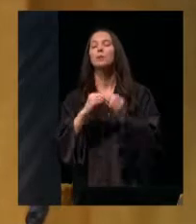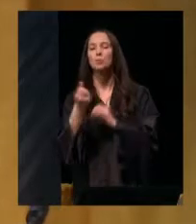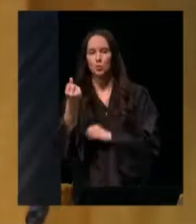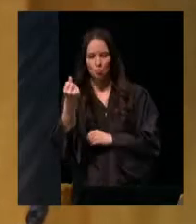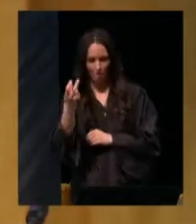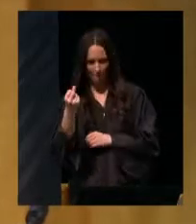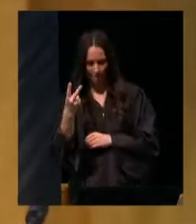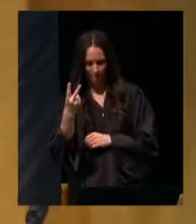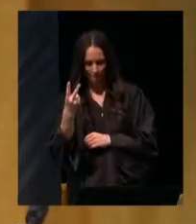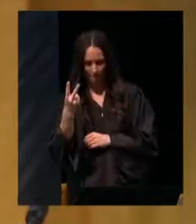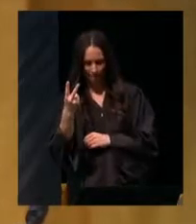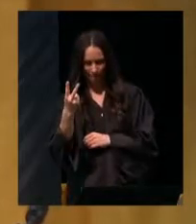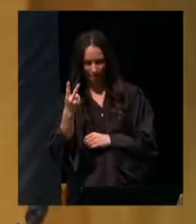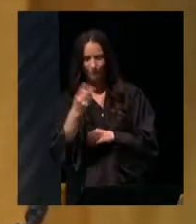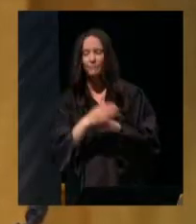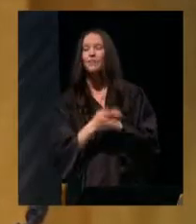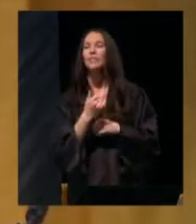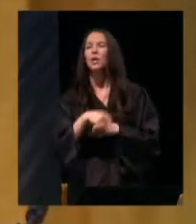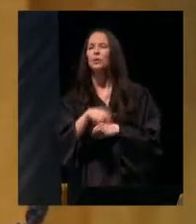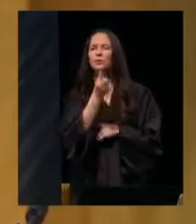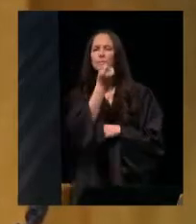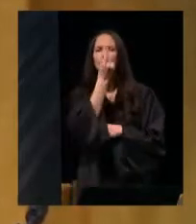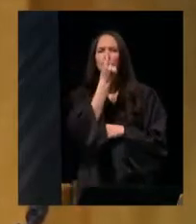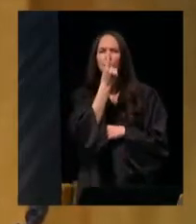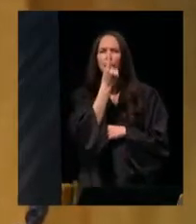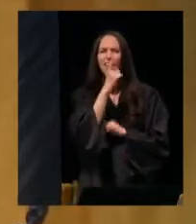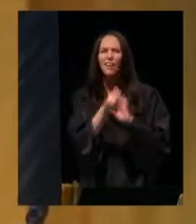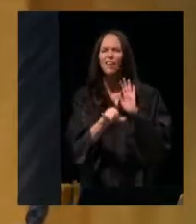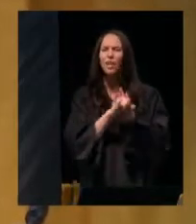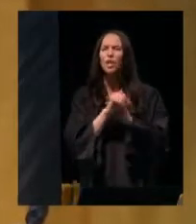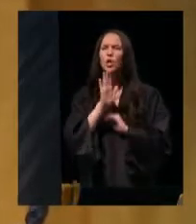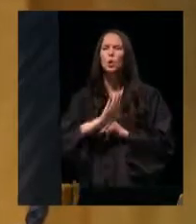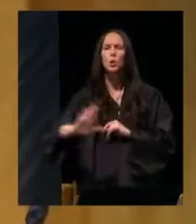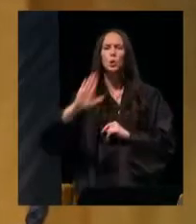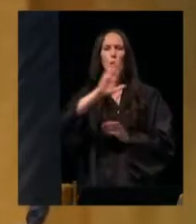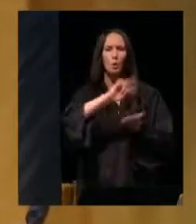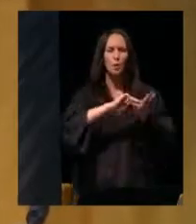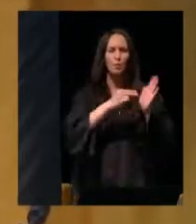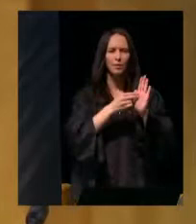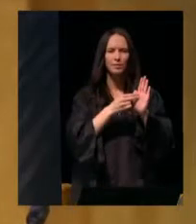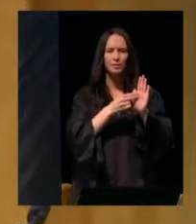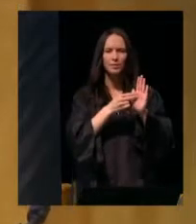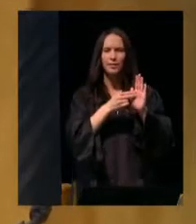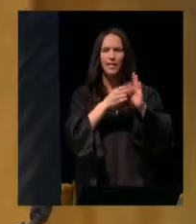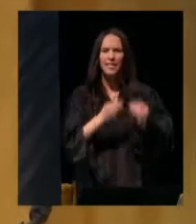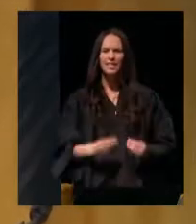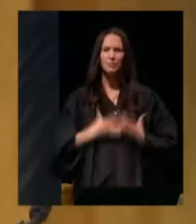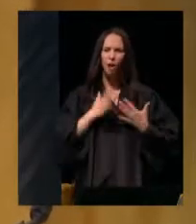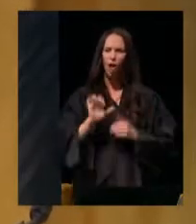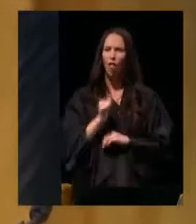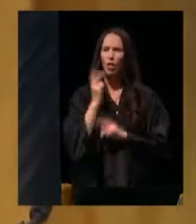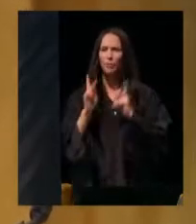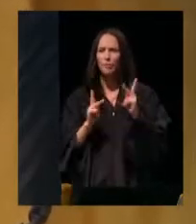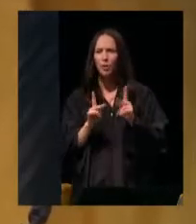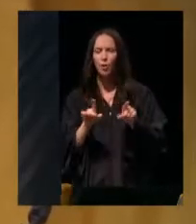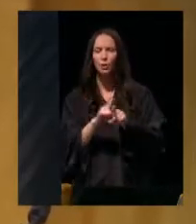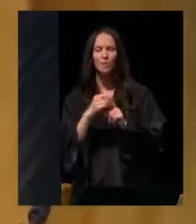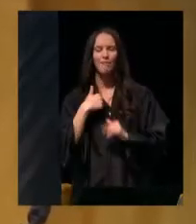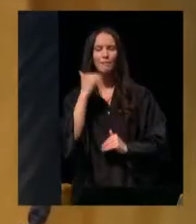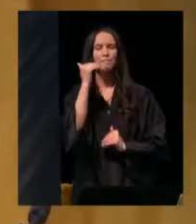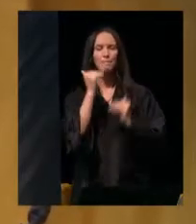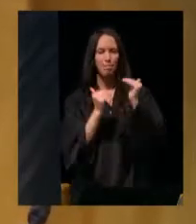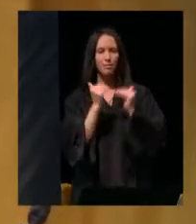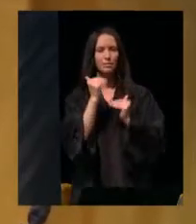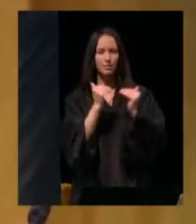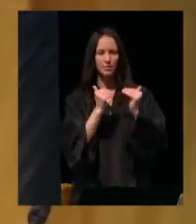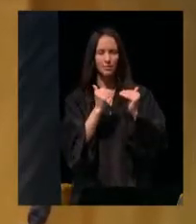to identify and begin your purpose, inspire those around you, and do so with a sense of balance. Go